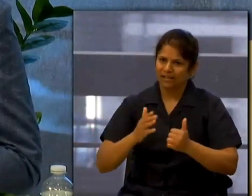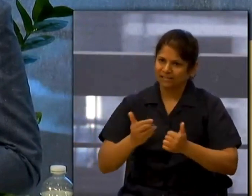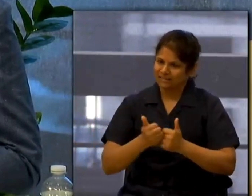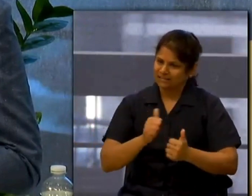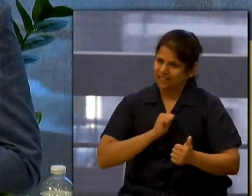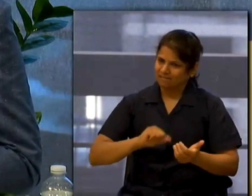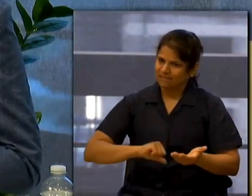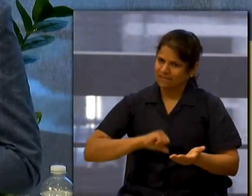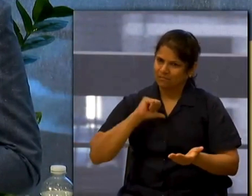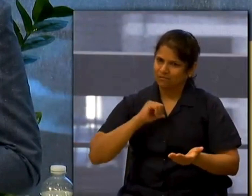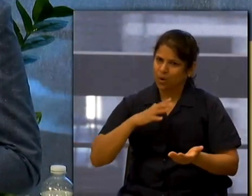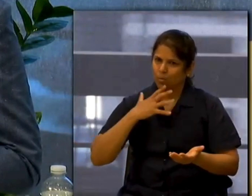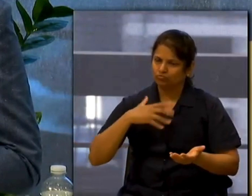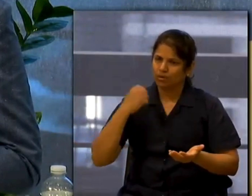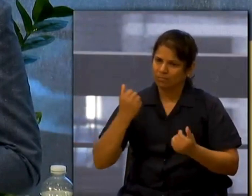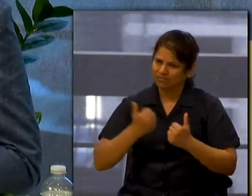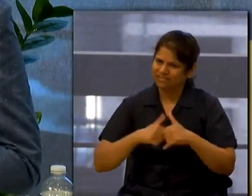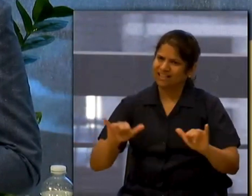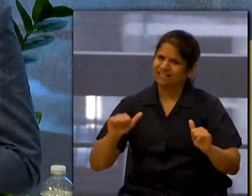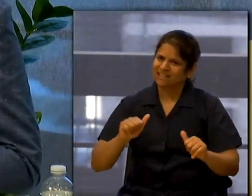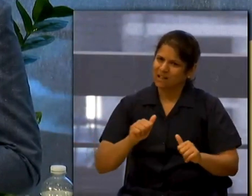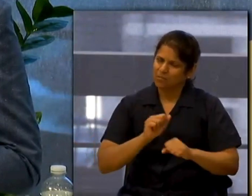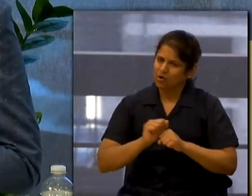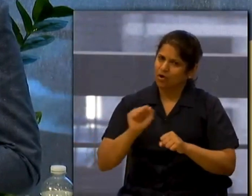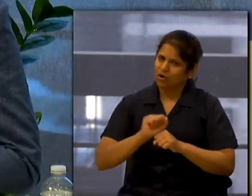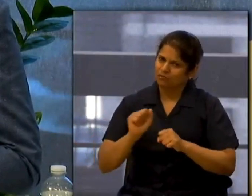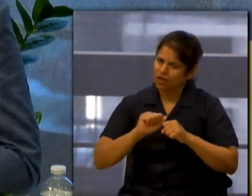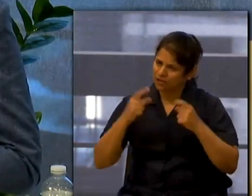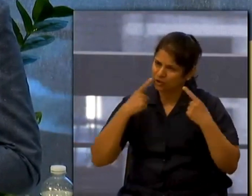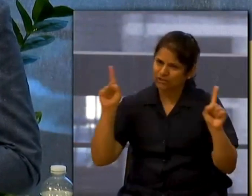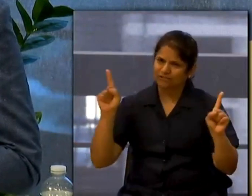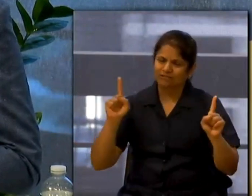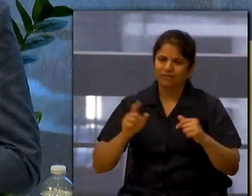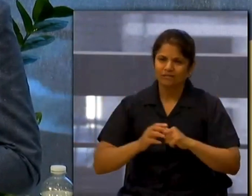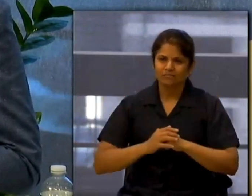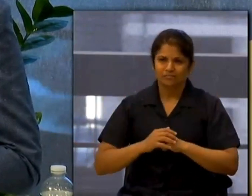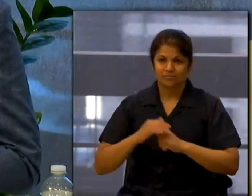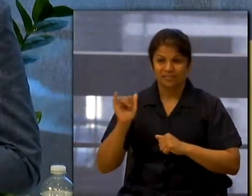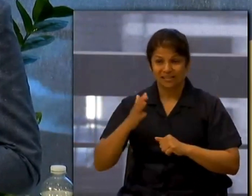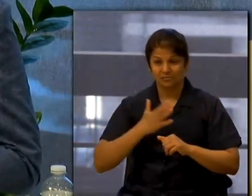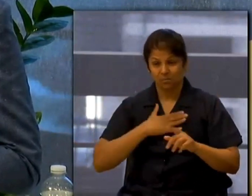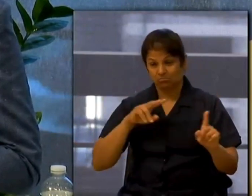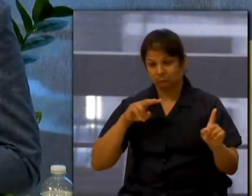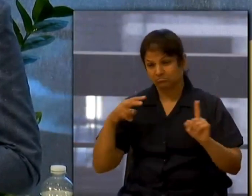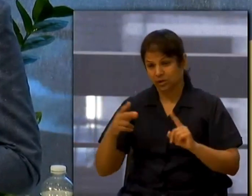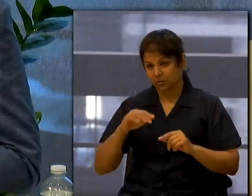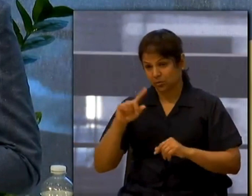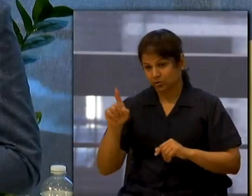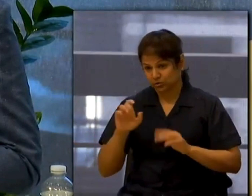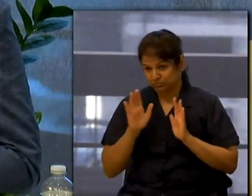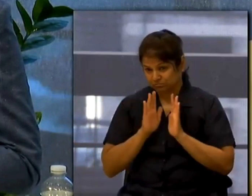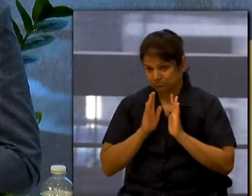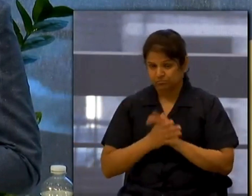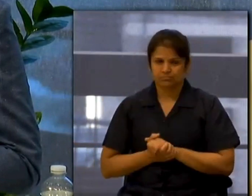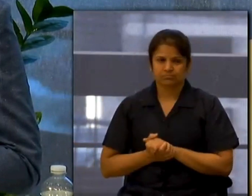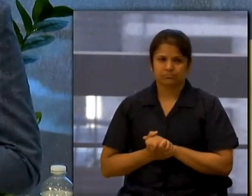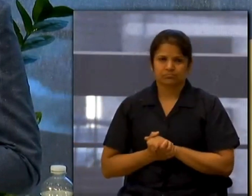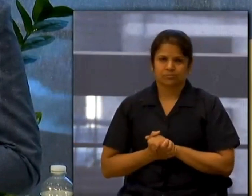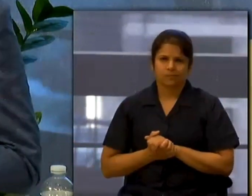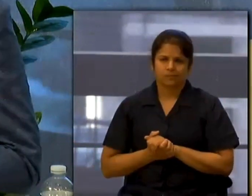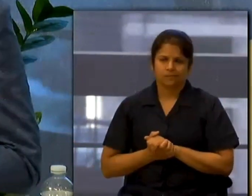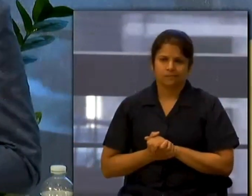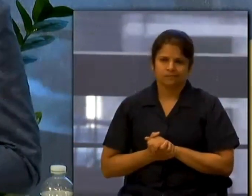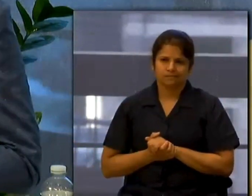And so that's sort of my take on your question, Michael. To answer your question